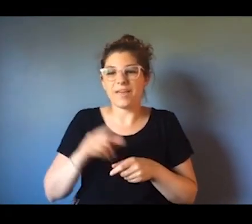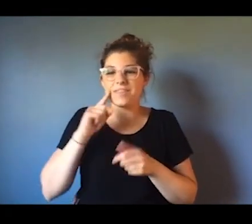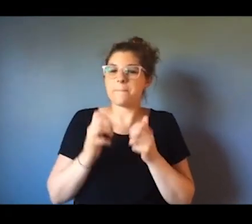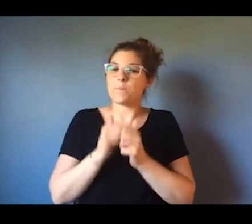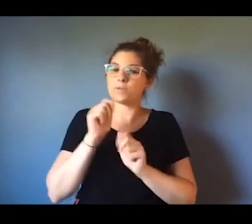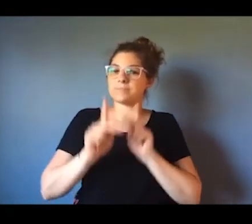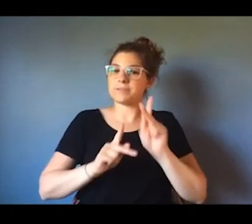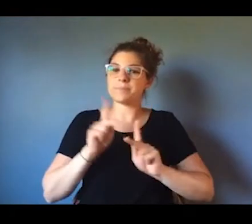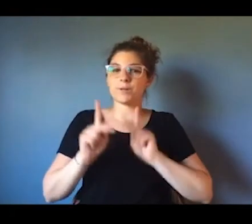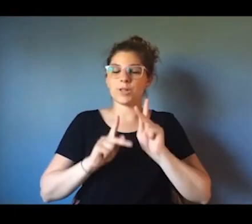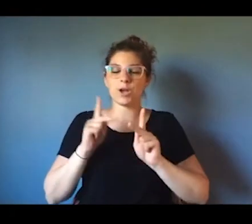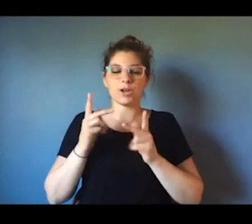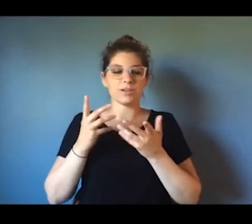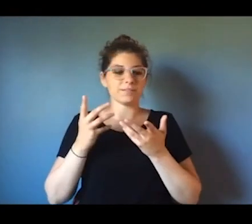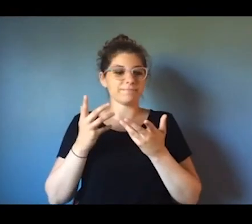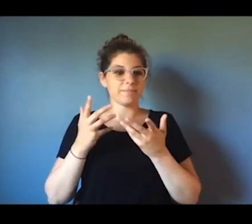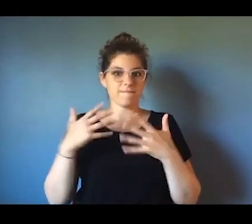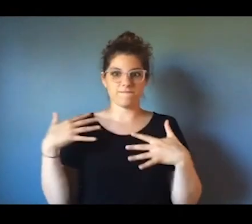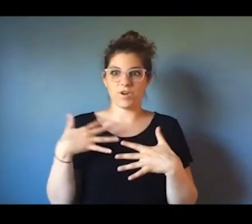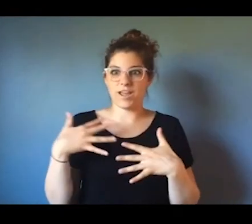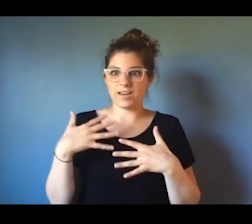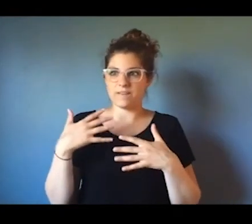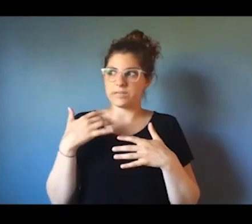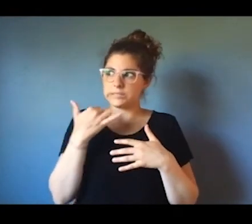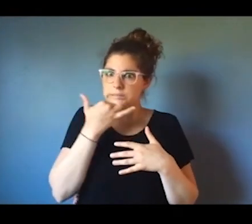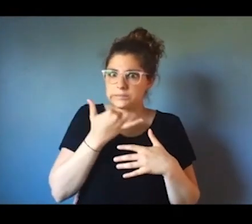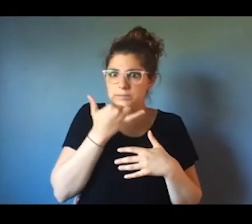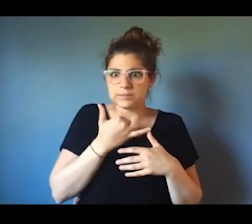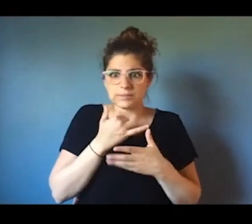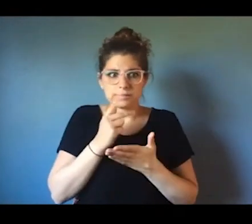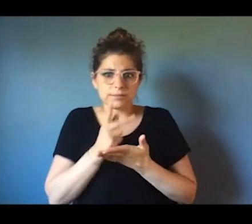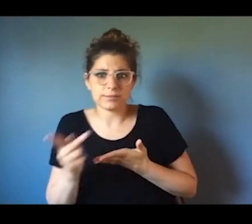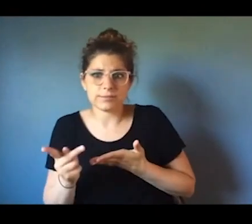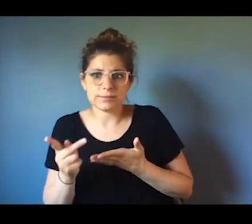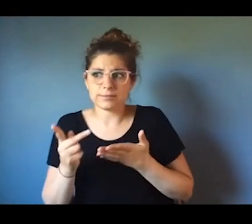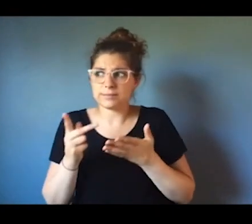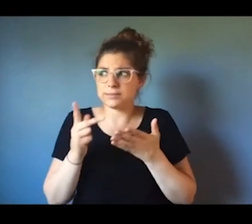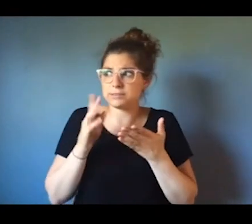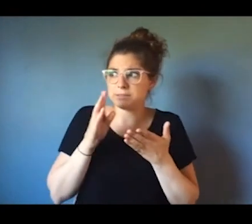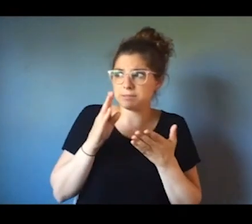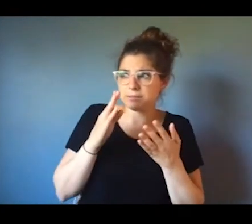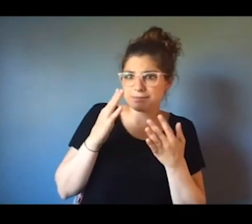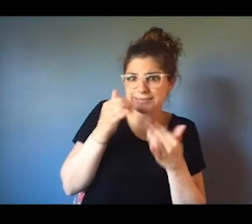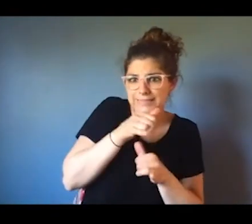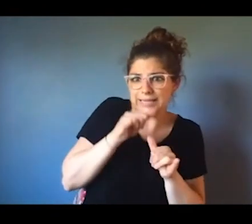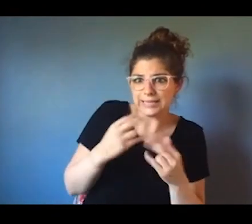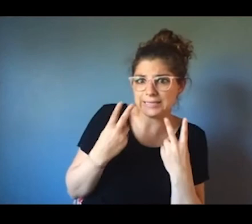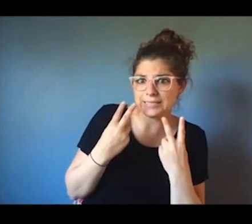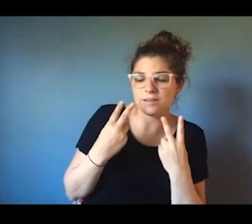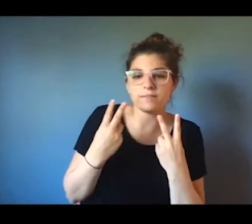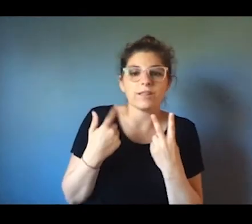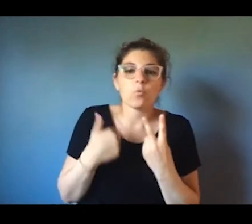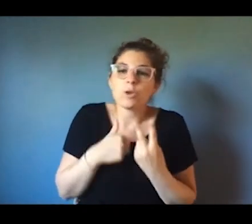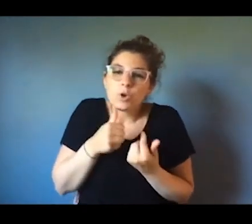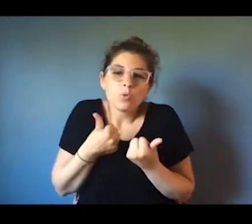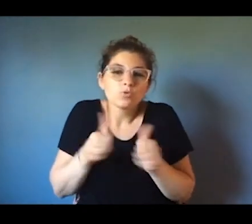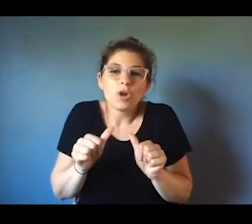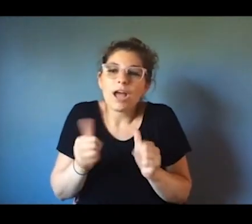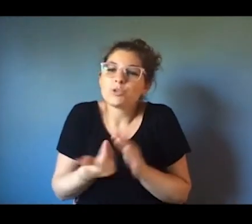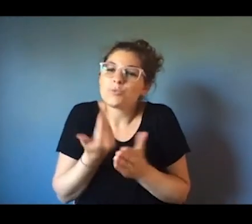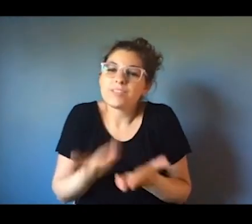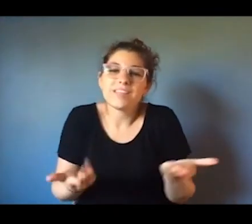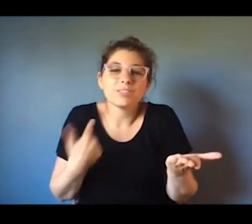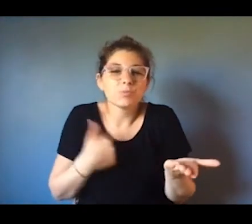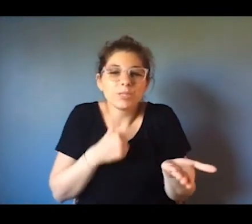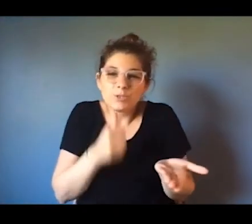really. So I think most people are so afraid of getting it wrong, of making a mistake, of looking silly, that